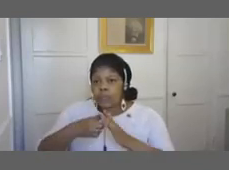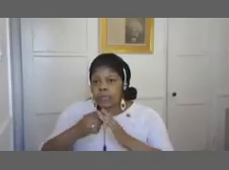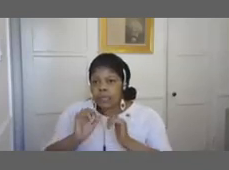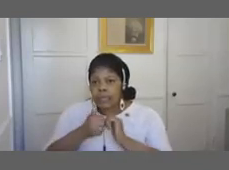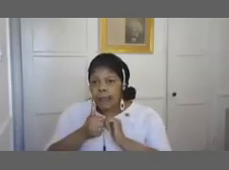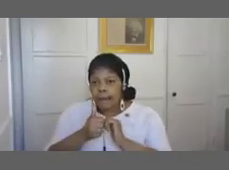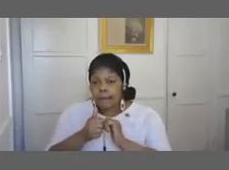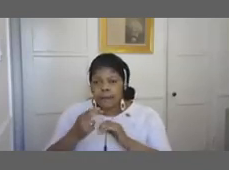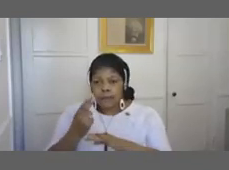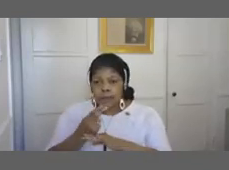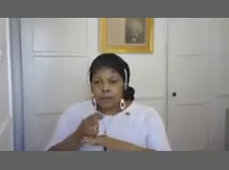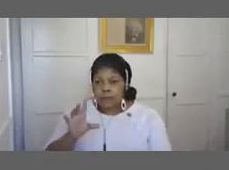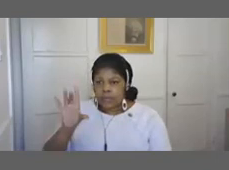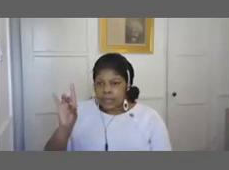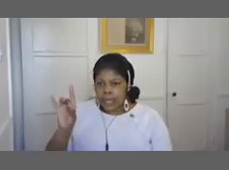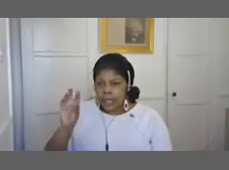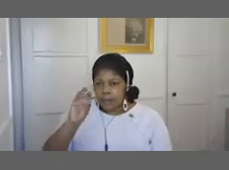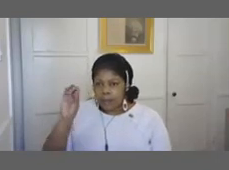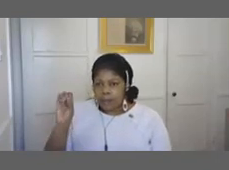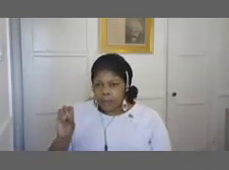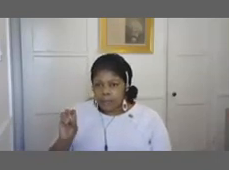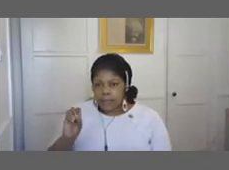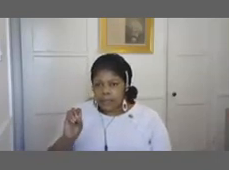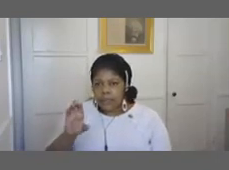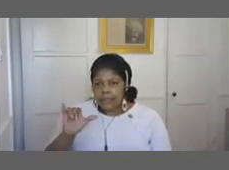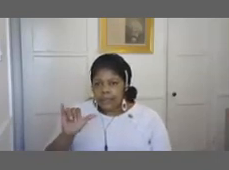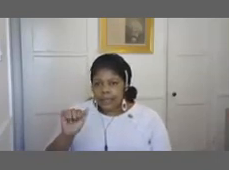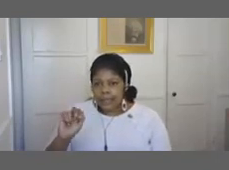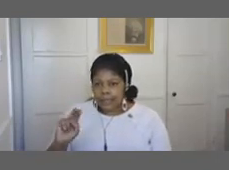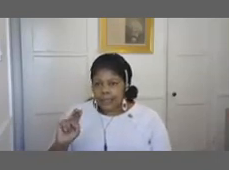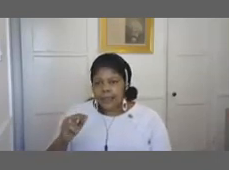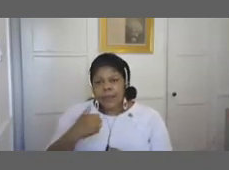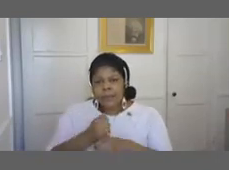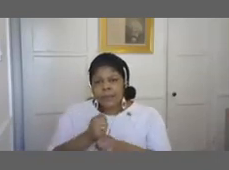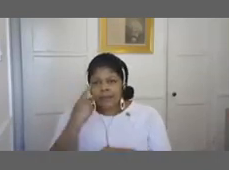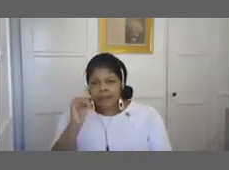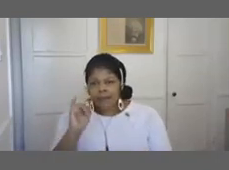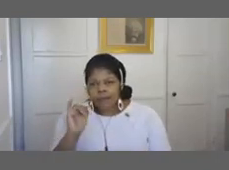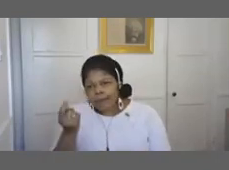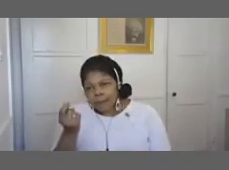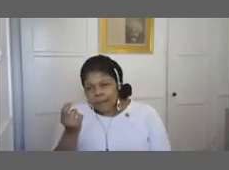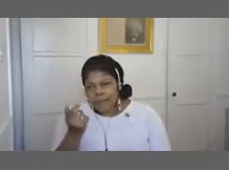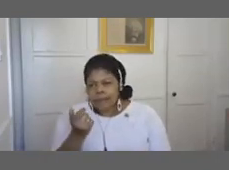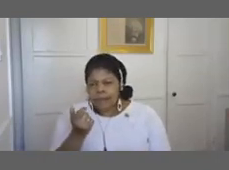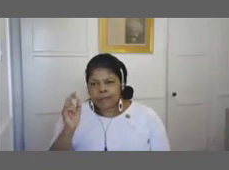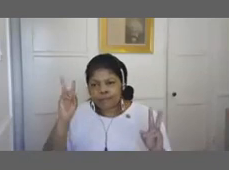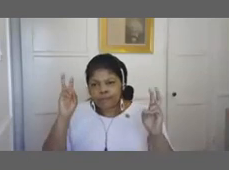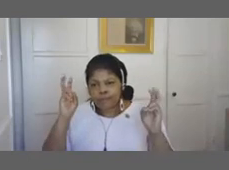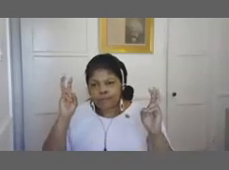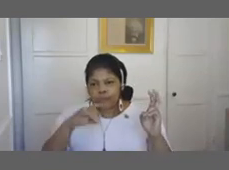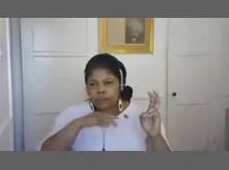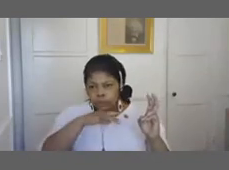8% cyan. So that's going to dirty it up a little bit. We're going to use 50%